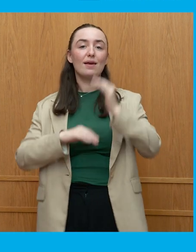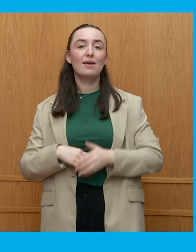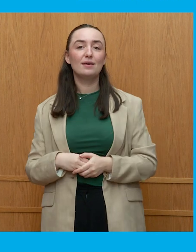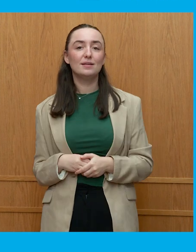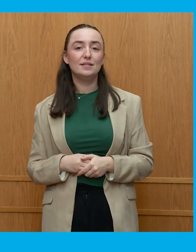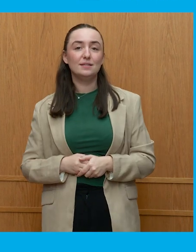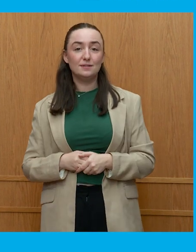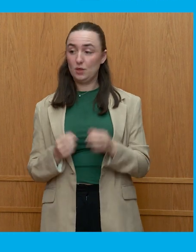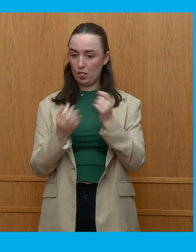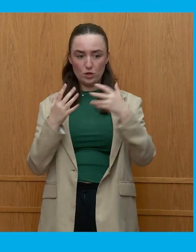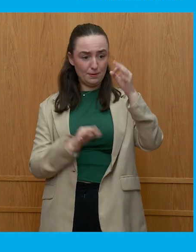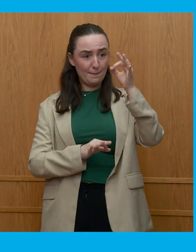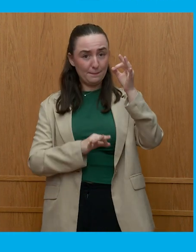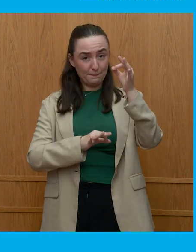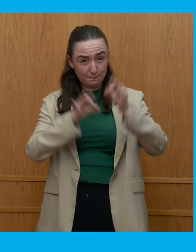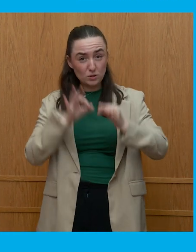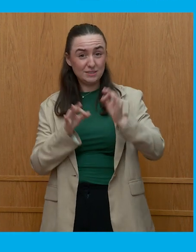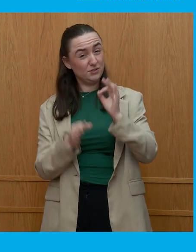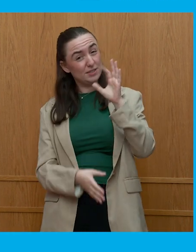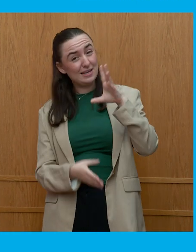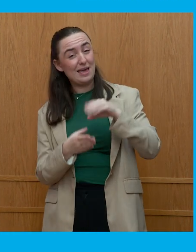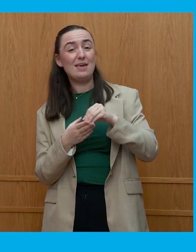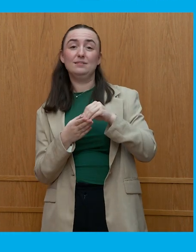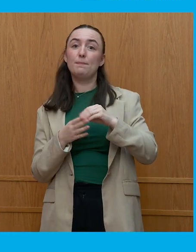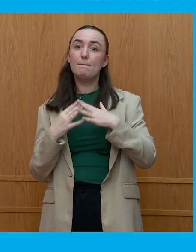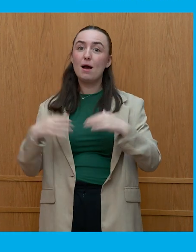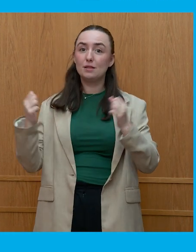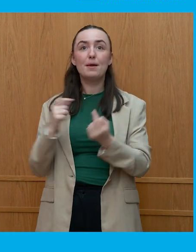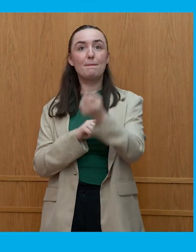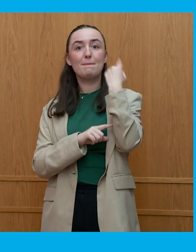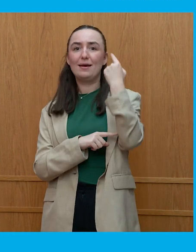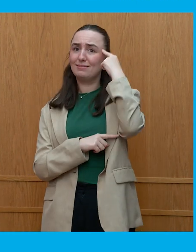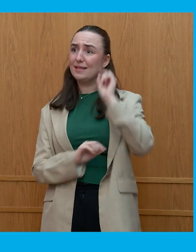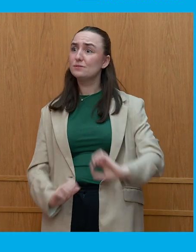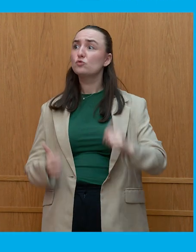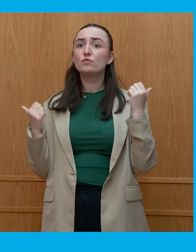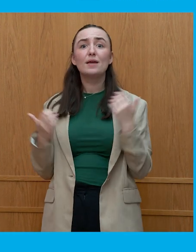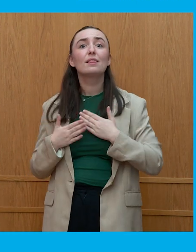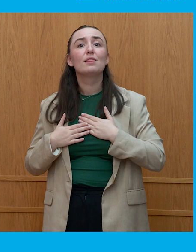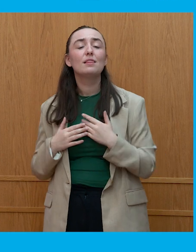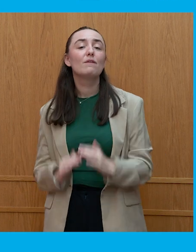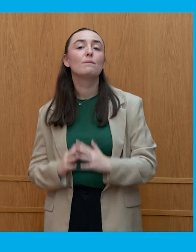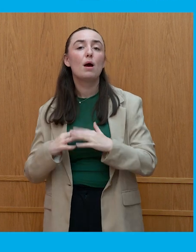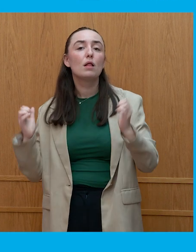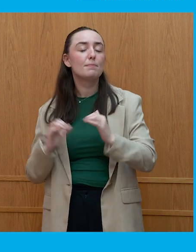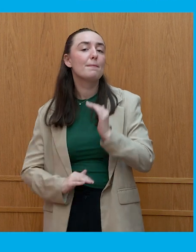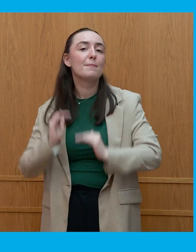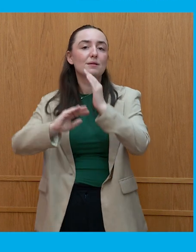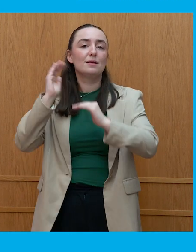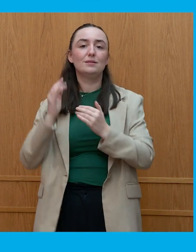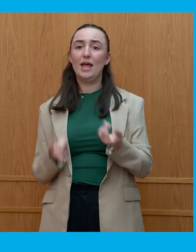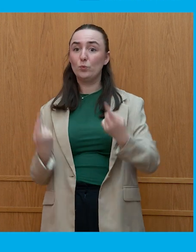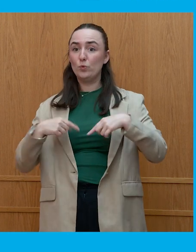of parliamentarians of the day very much were champions. The irony I find in politics is that all those people who opposed it at the time are now great champions of